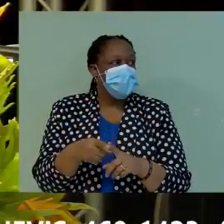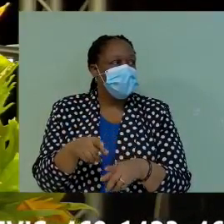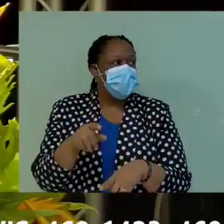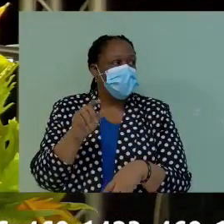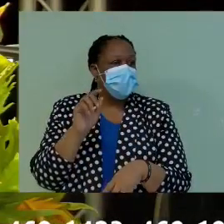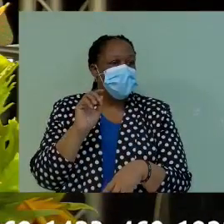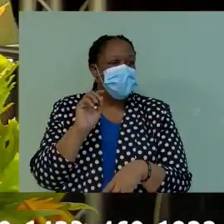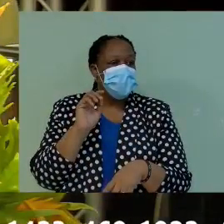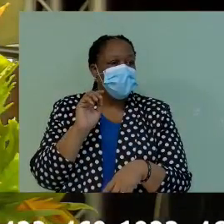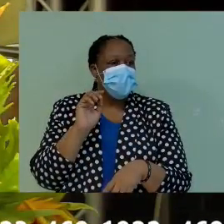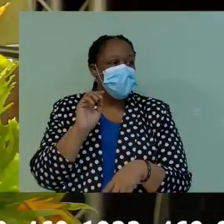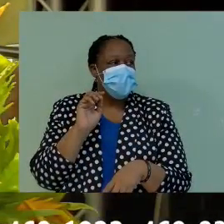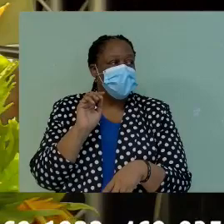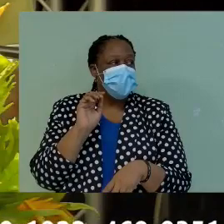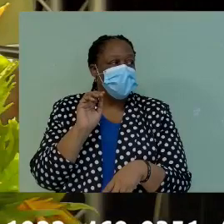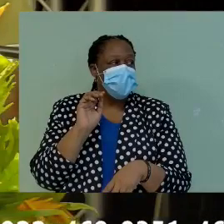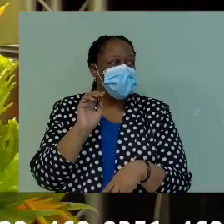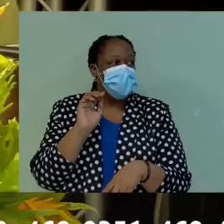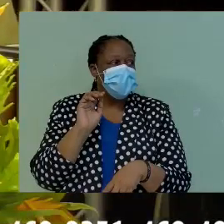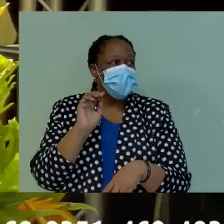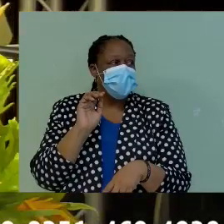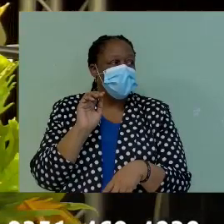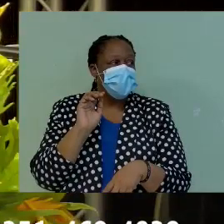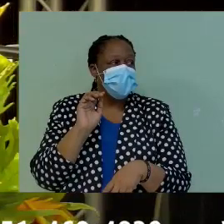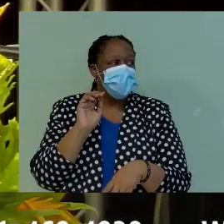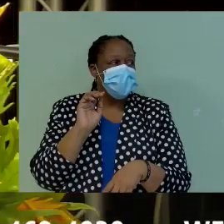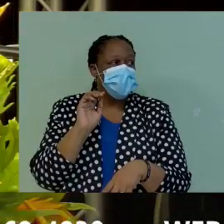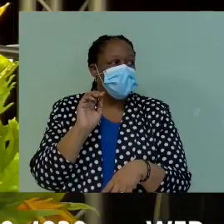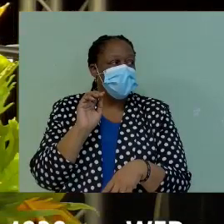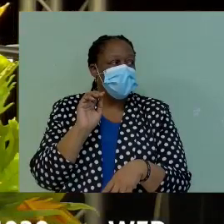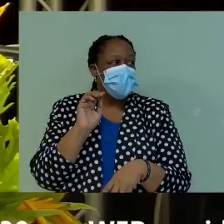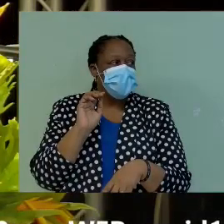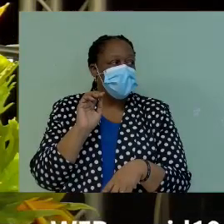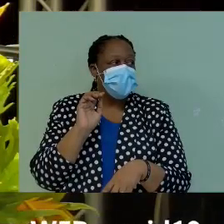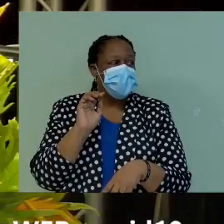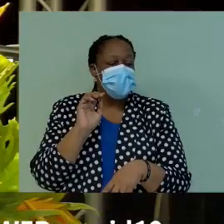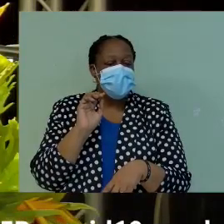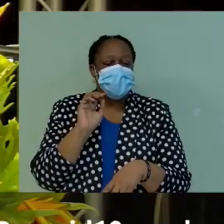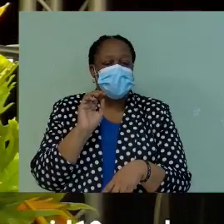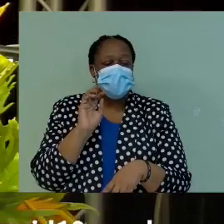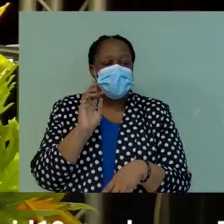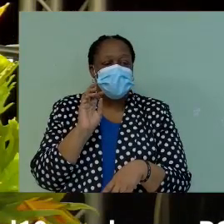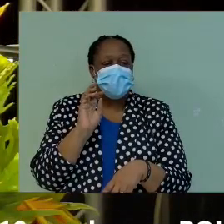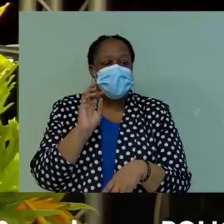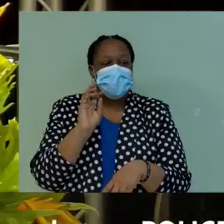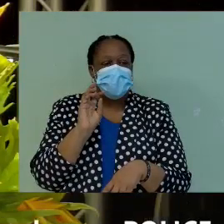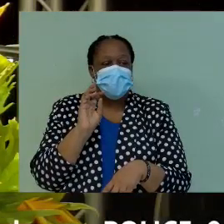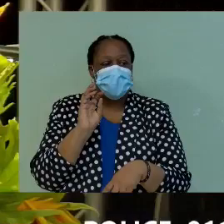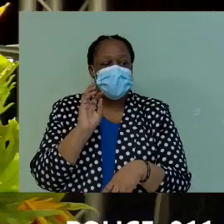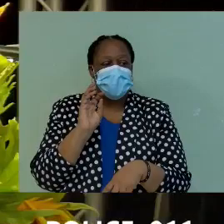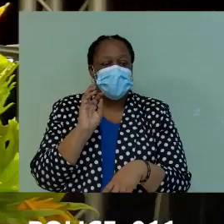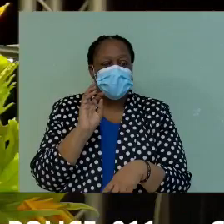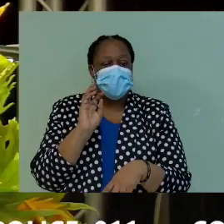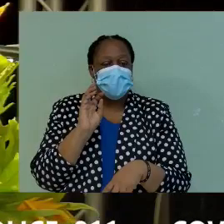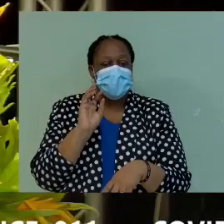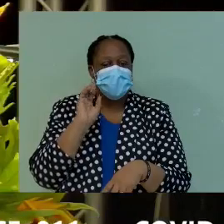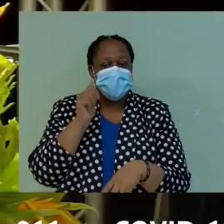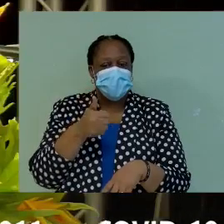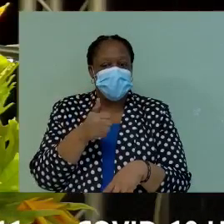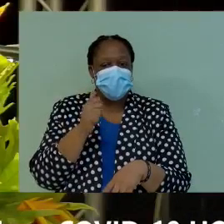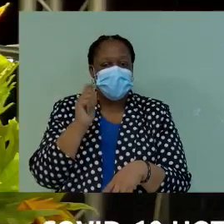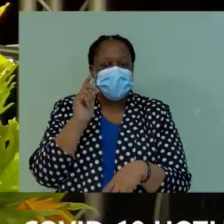3 days, starting at 6 a.m. on Saturday 2nd until 5:59